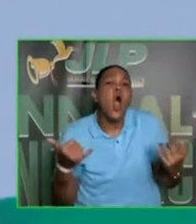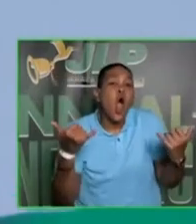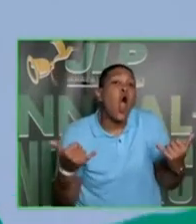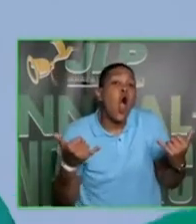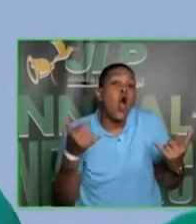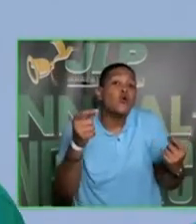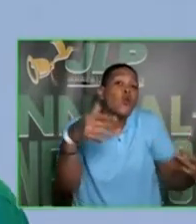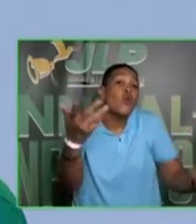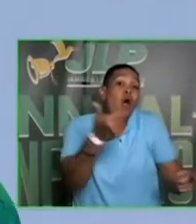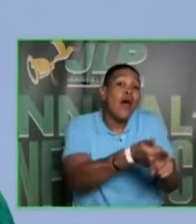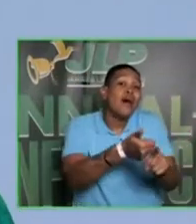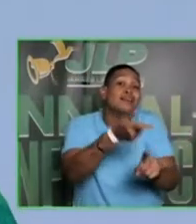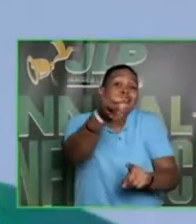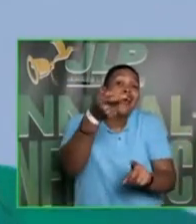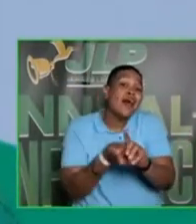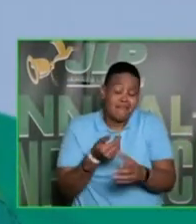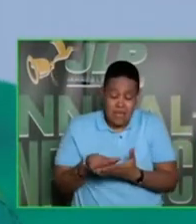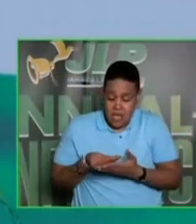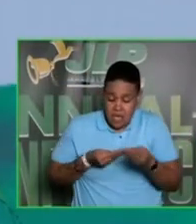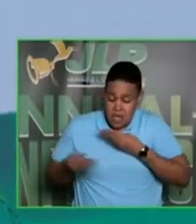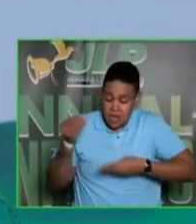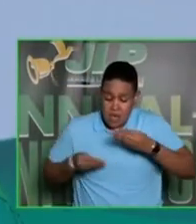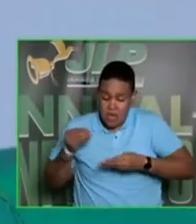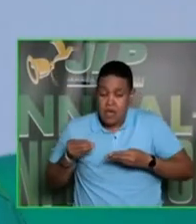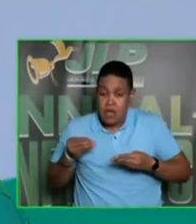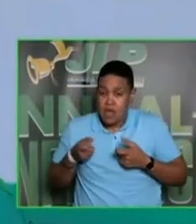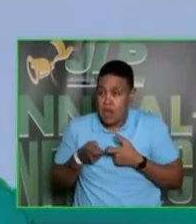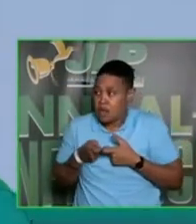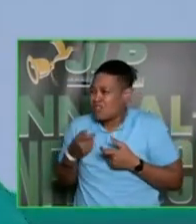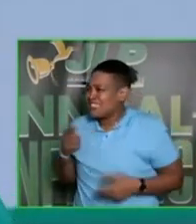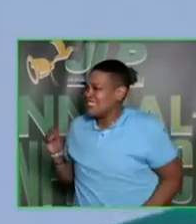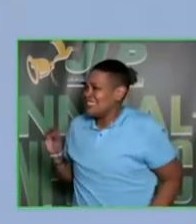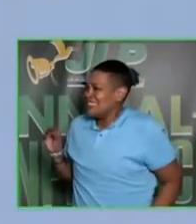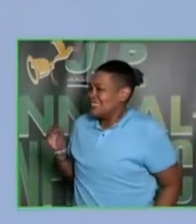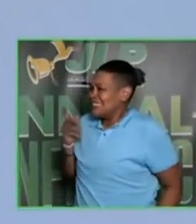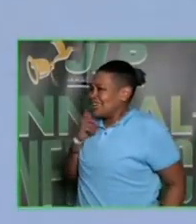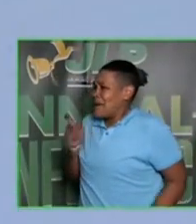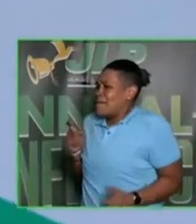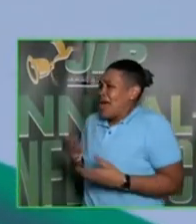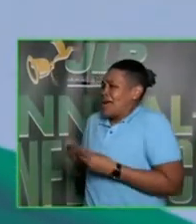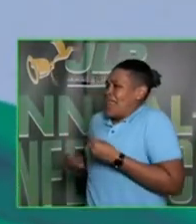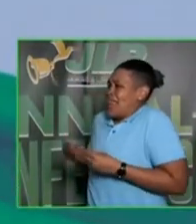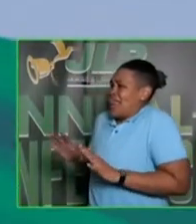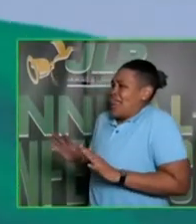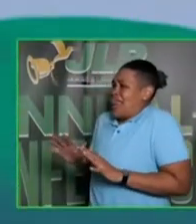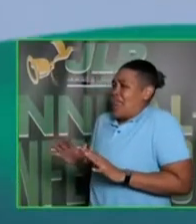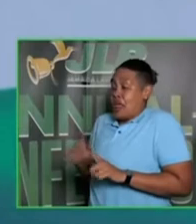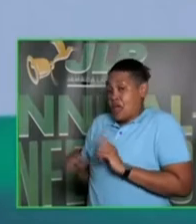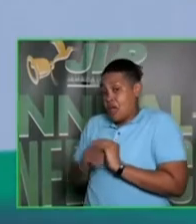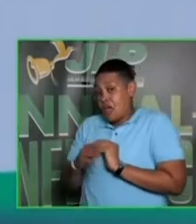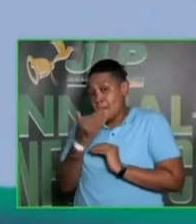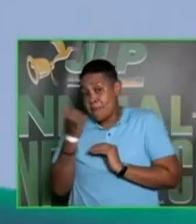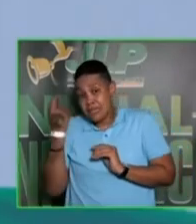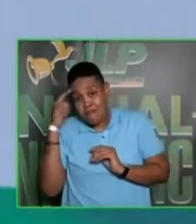of economizing how you use electricity. But it is also better for the